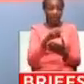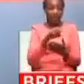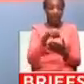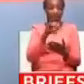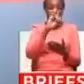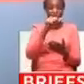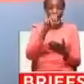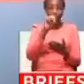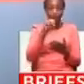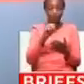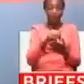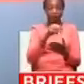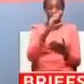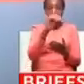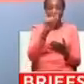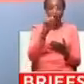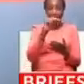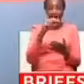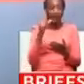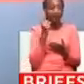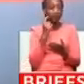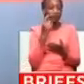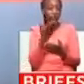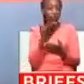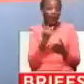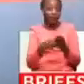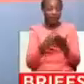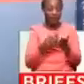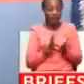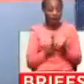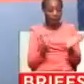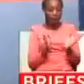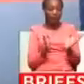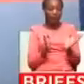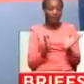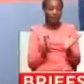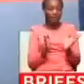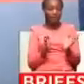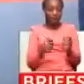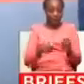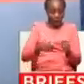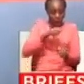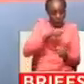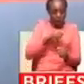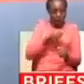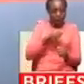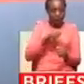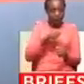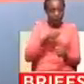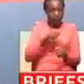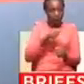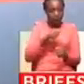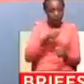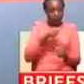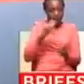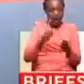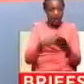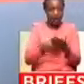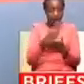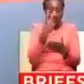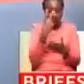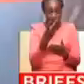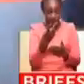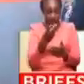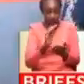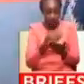steel tin. So I opened it myself. I opened the plastic covering, and then there's a tin on the